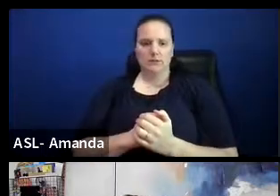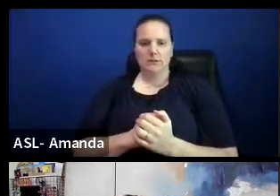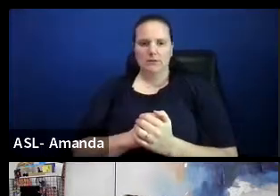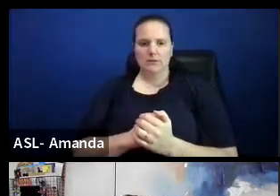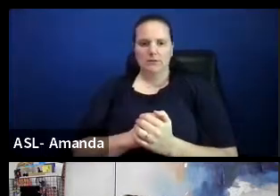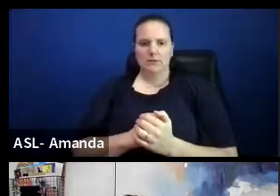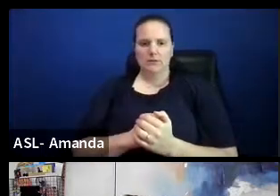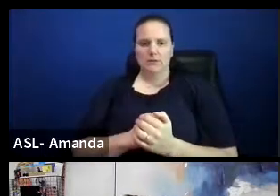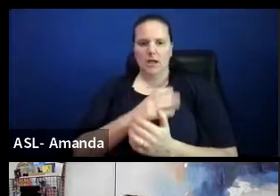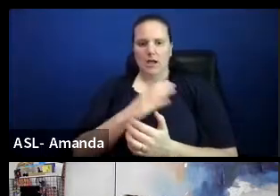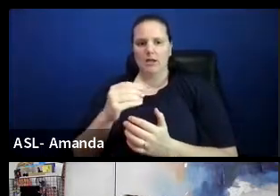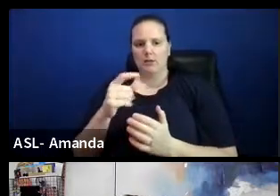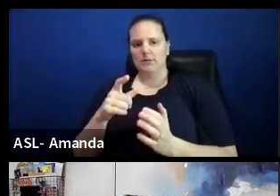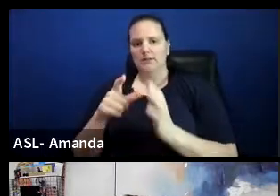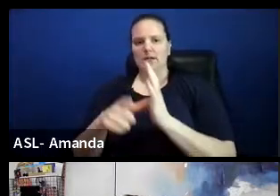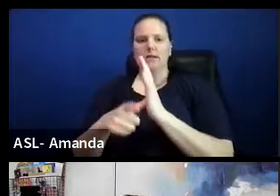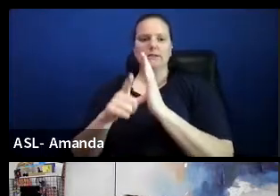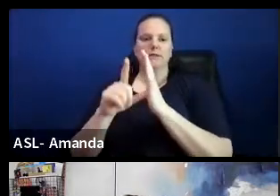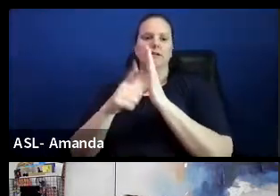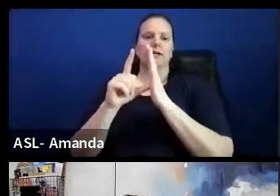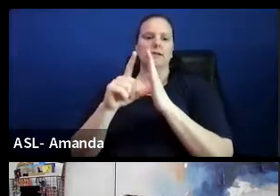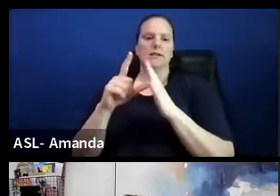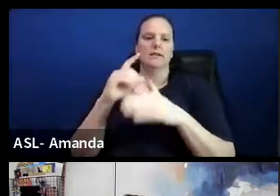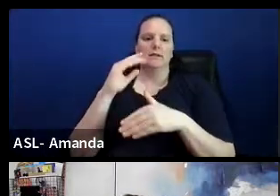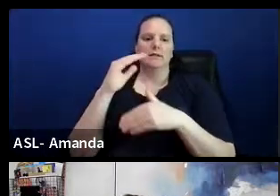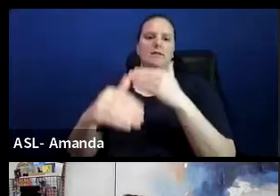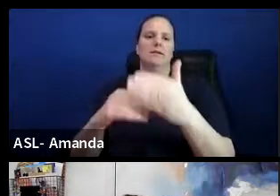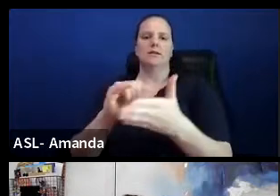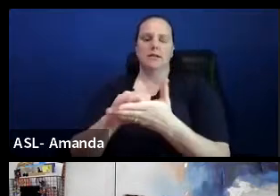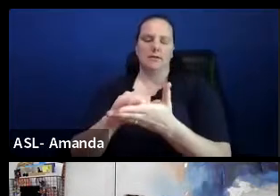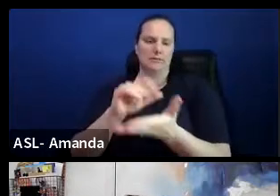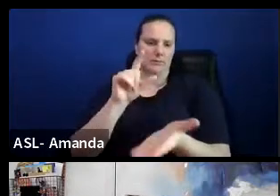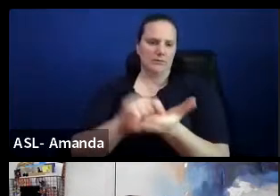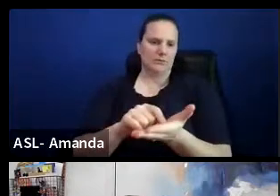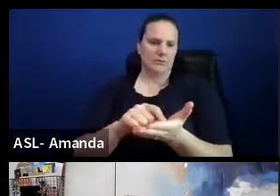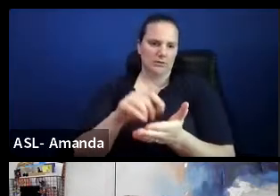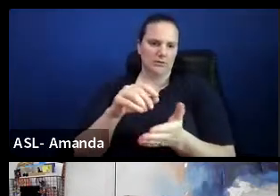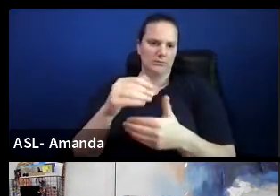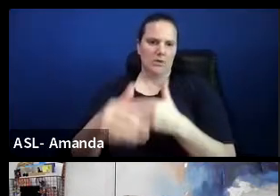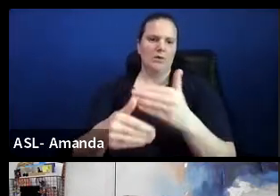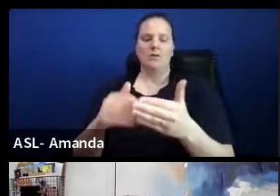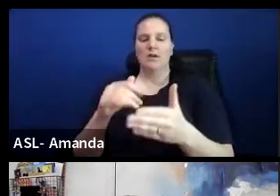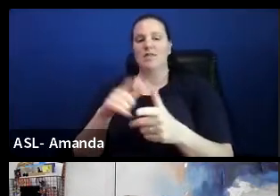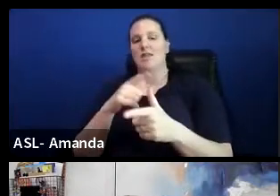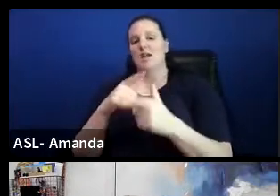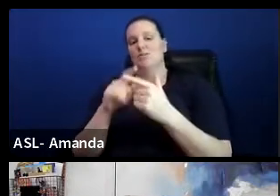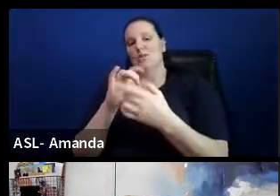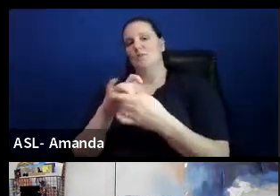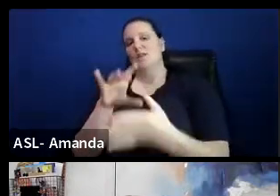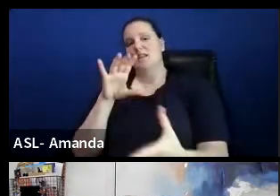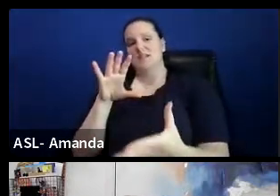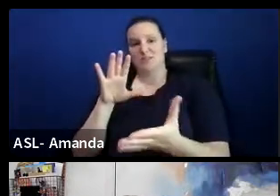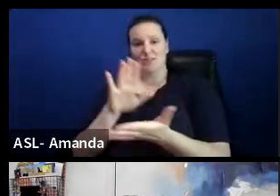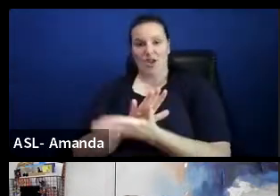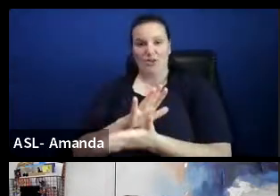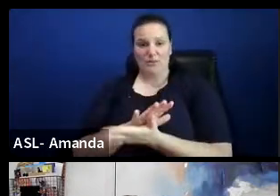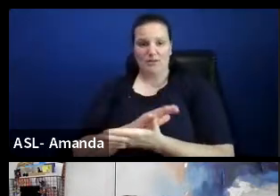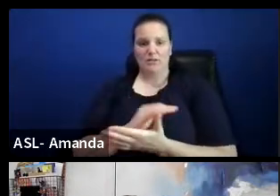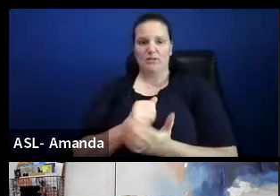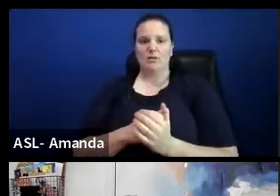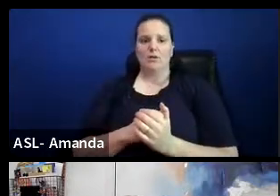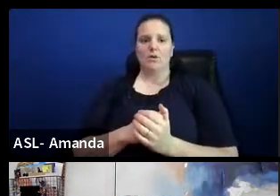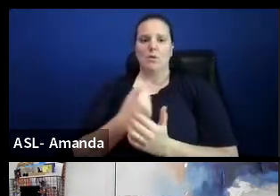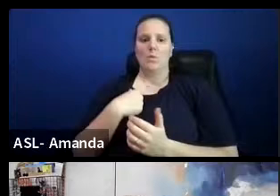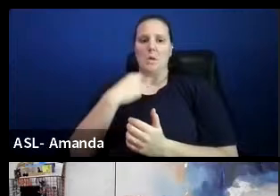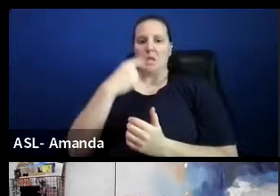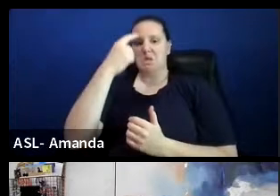they review it, we will go into a publishing mode, and then we will release the document. So we think that